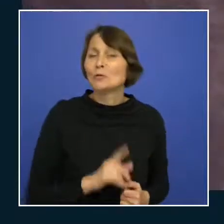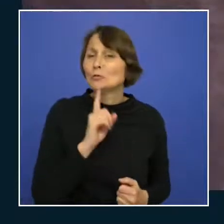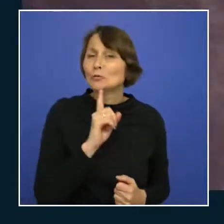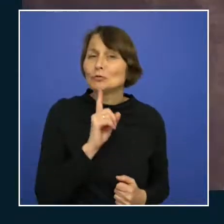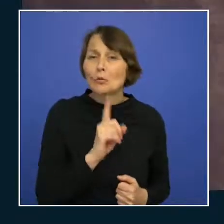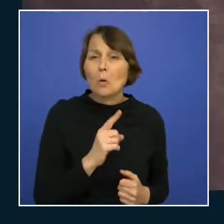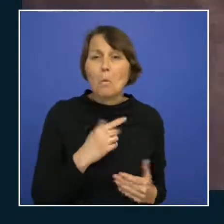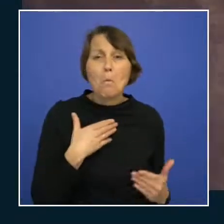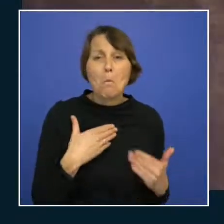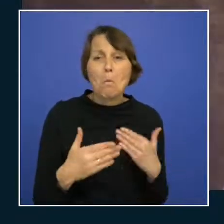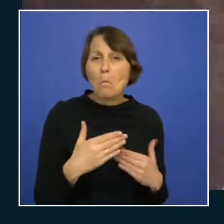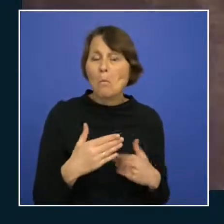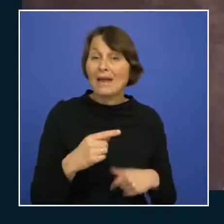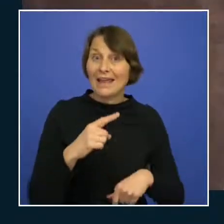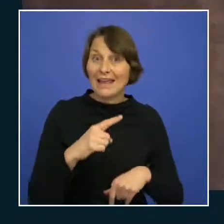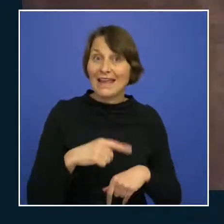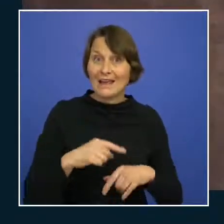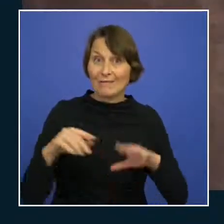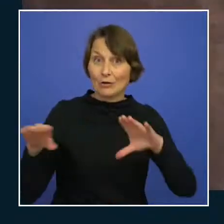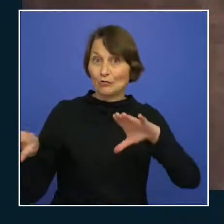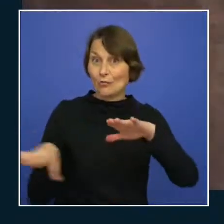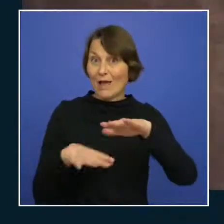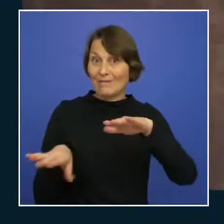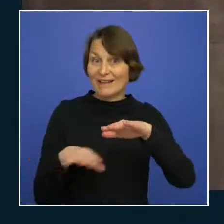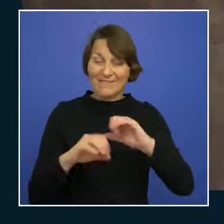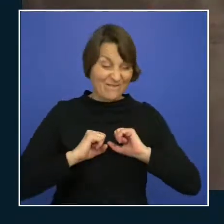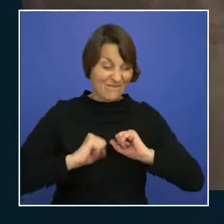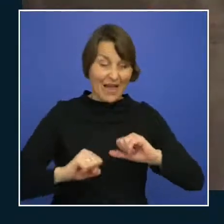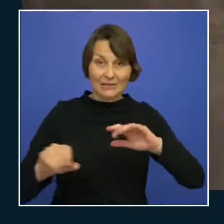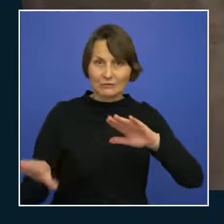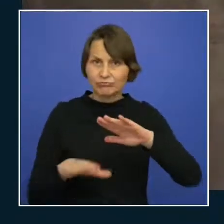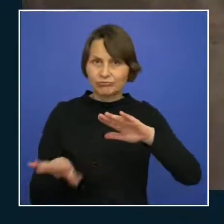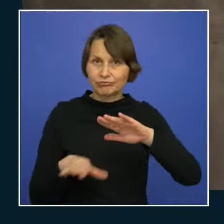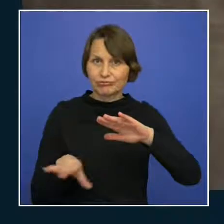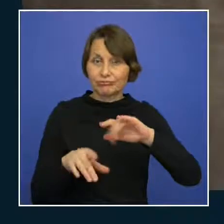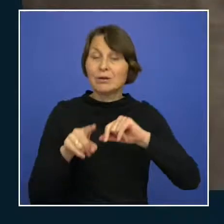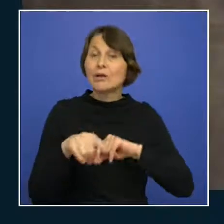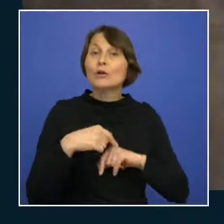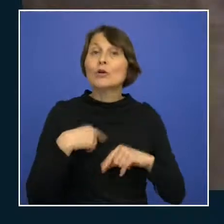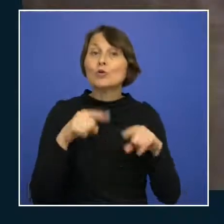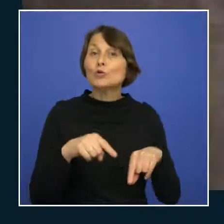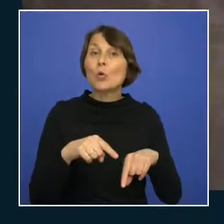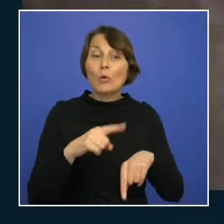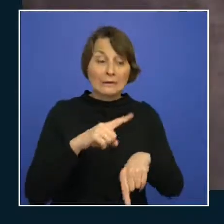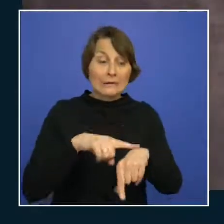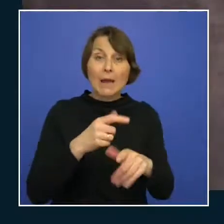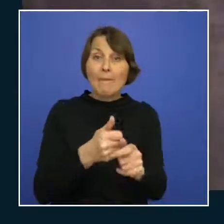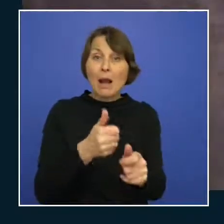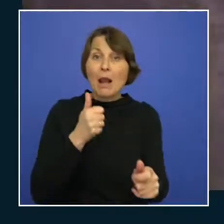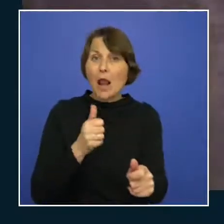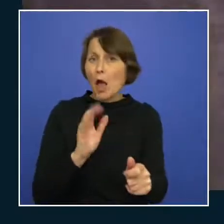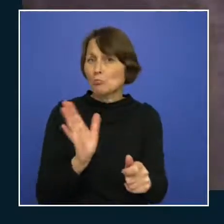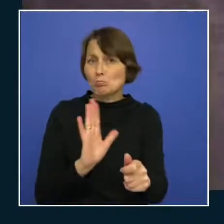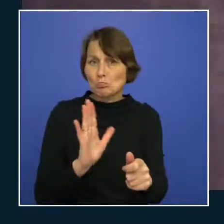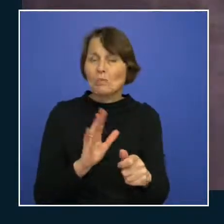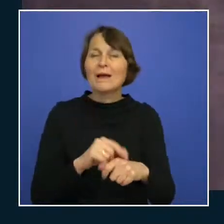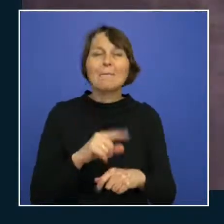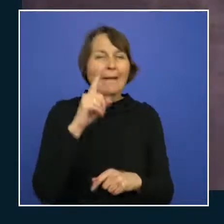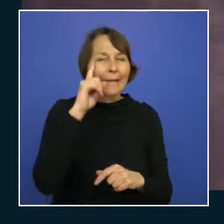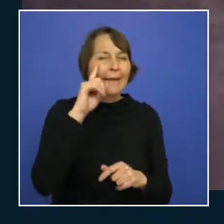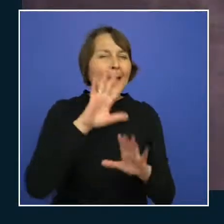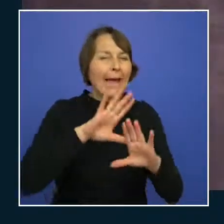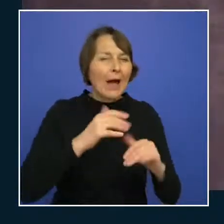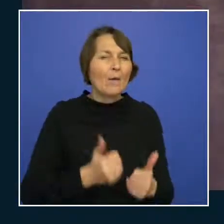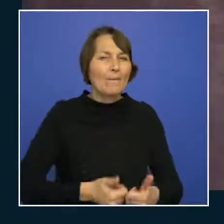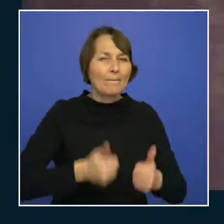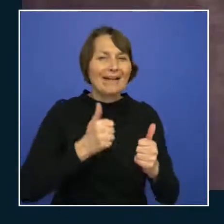fast the traffic grows, your database communication would have very low latency. You also want to think about backups. And these are